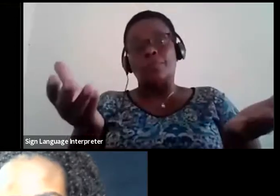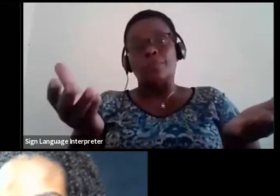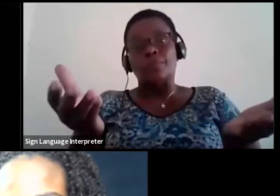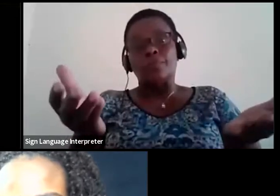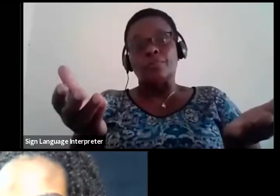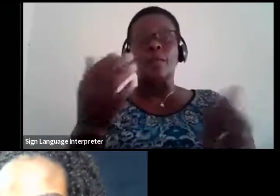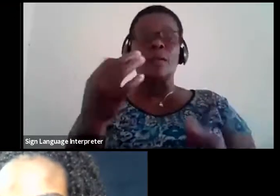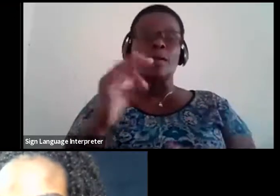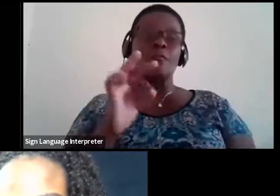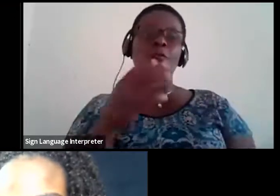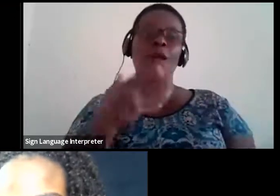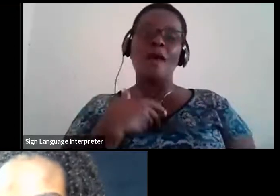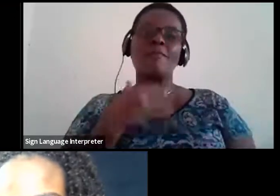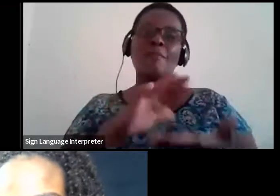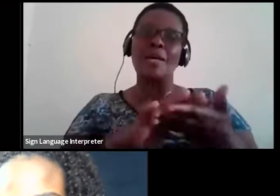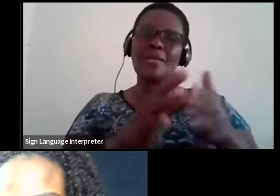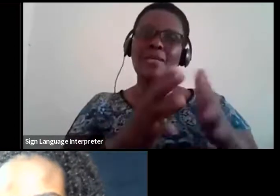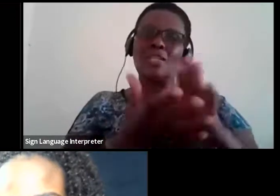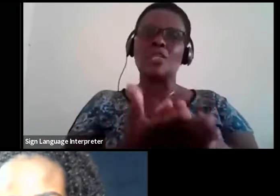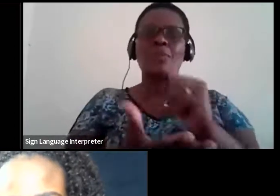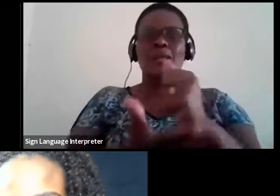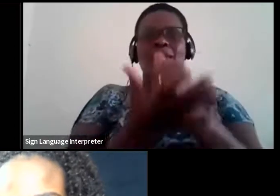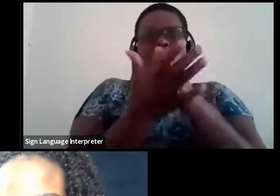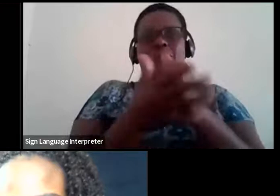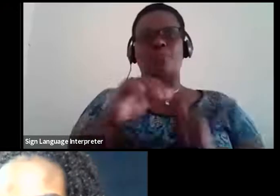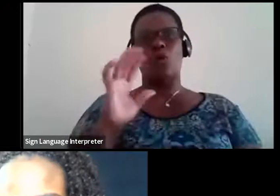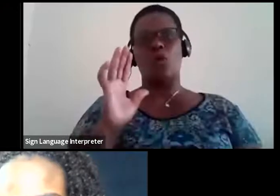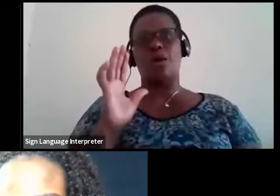helps a lot. Cecilia and I have actually met,